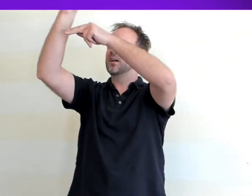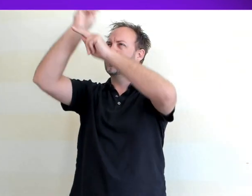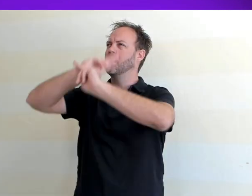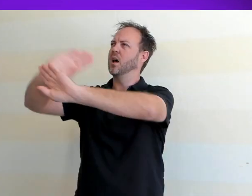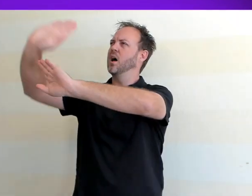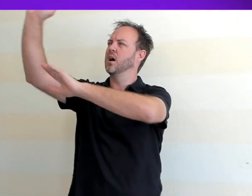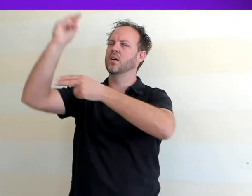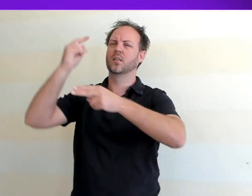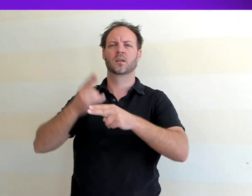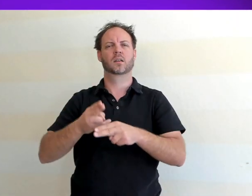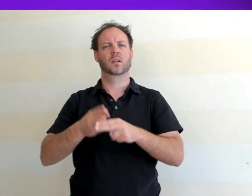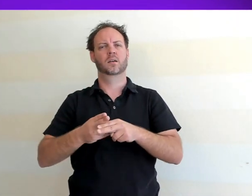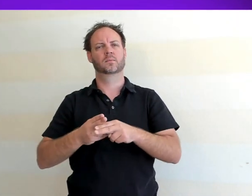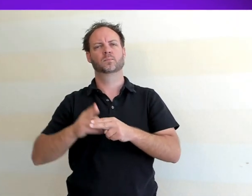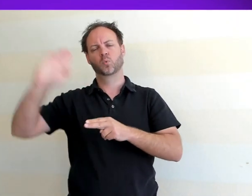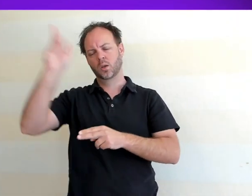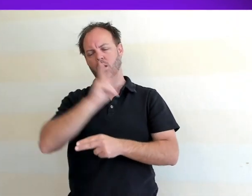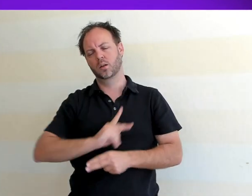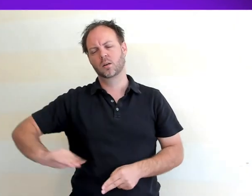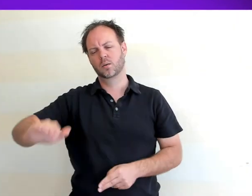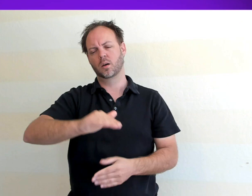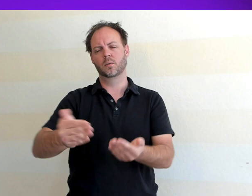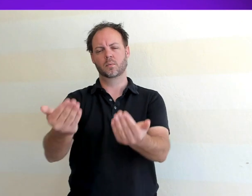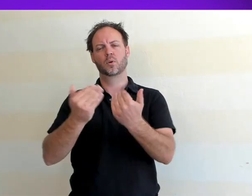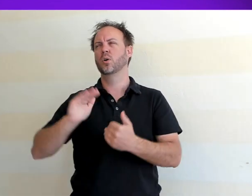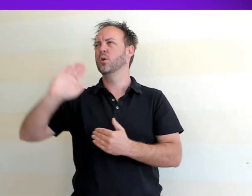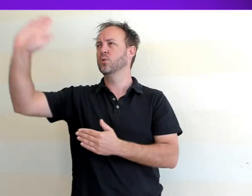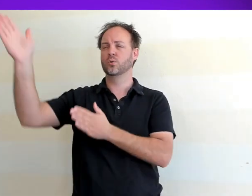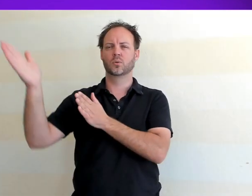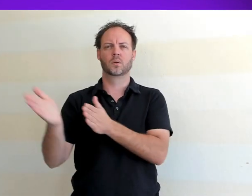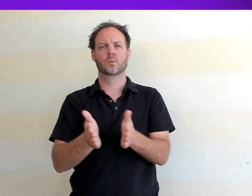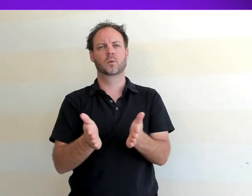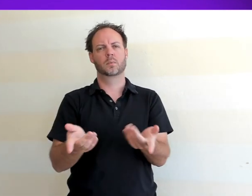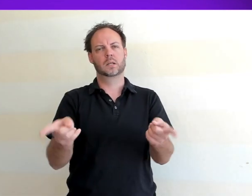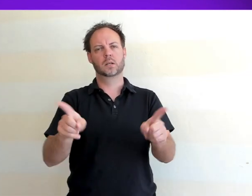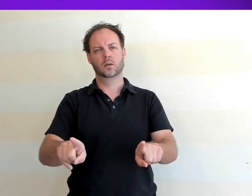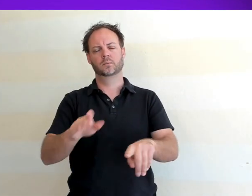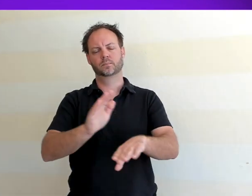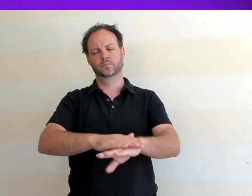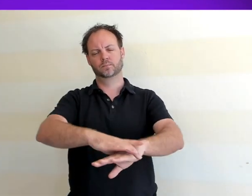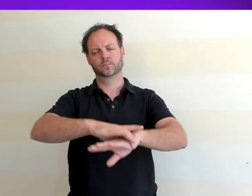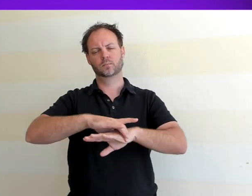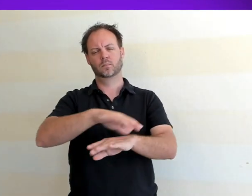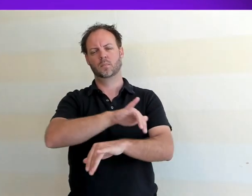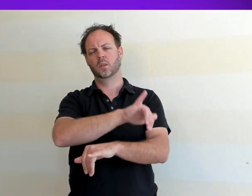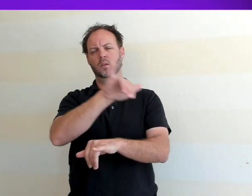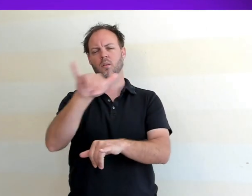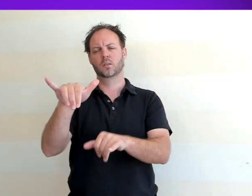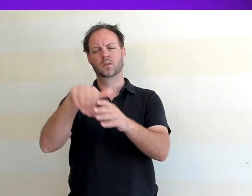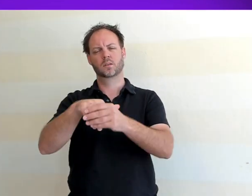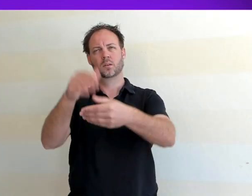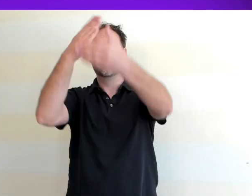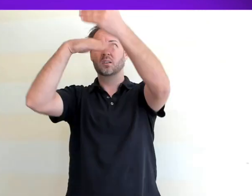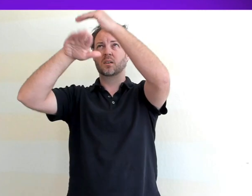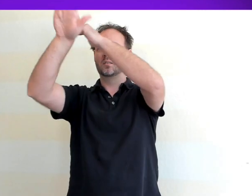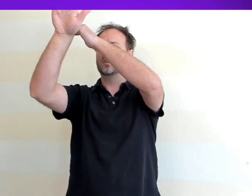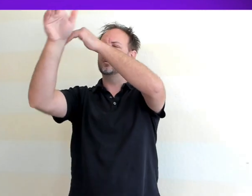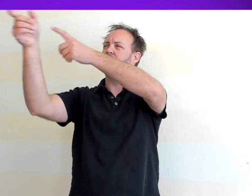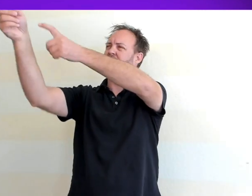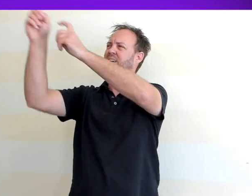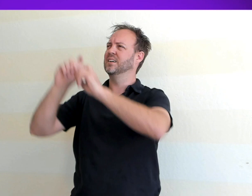be thy name. Thy kingdom come, thy will be done, on earth as it is in